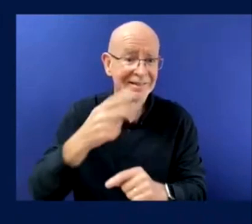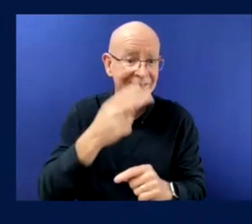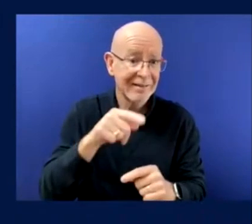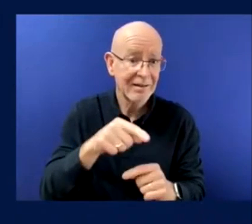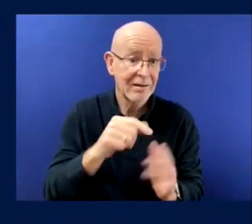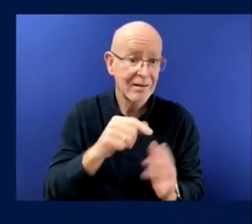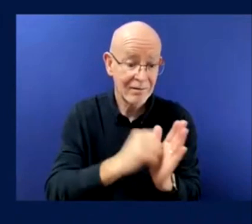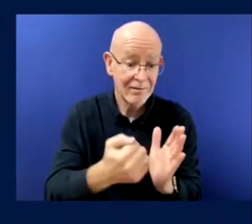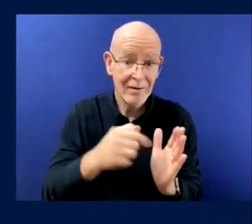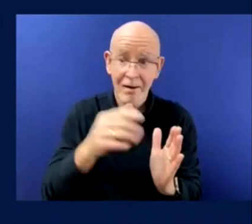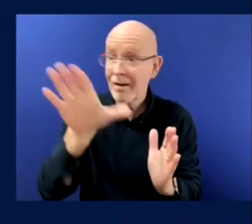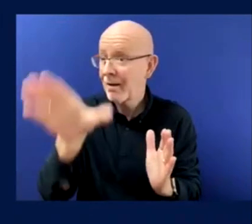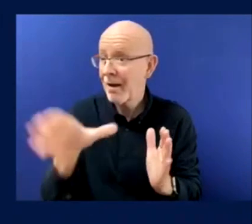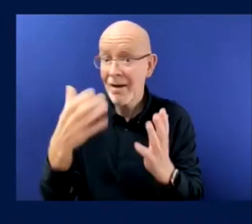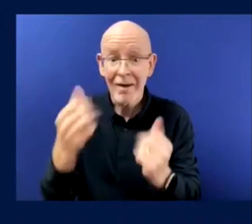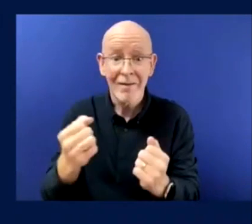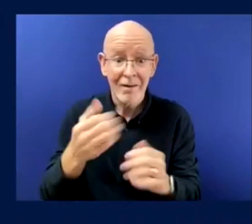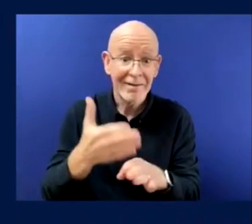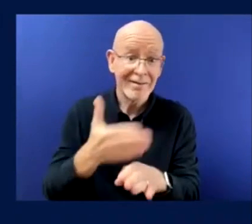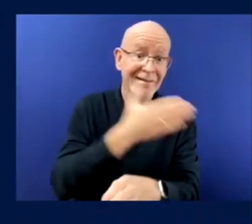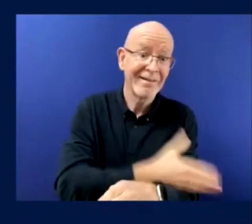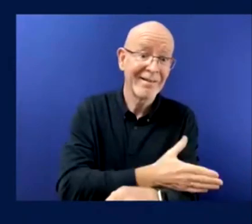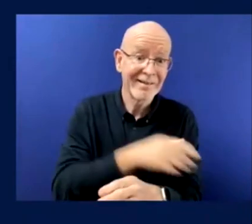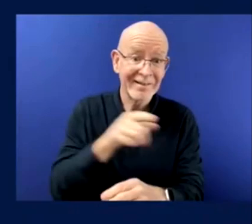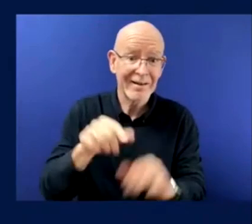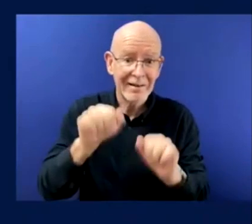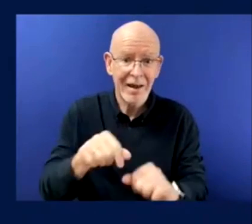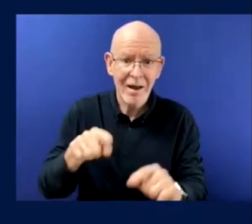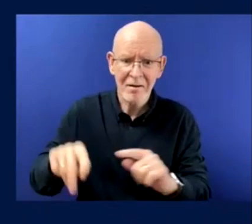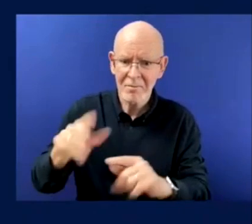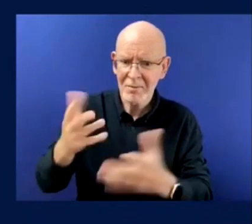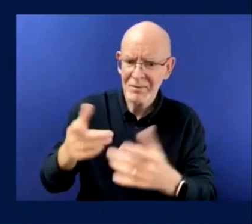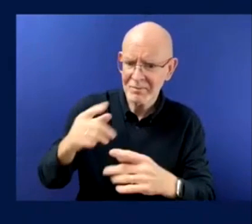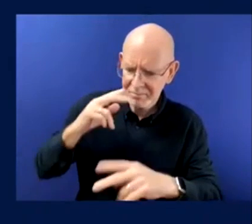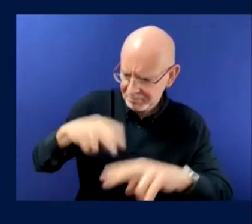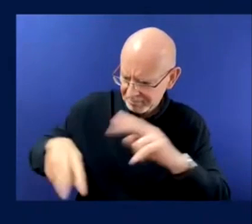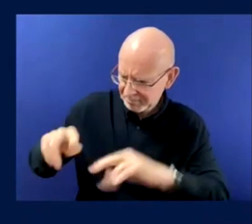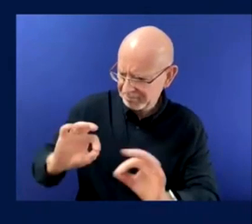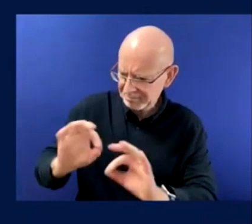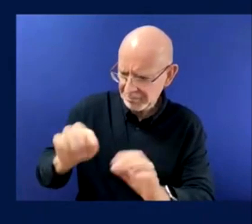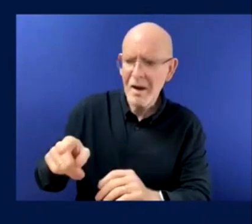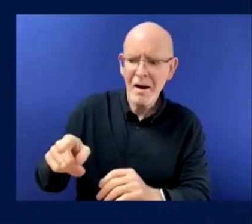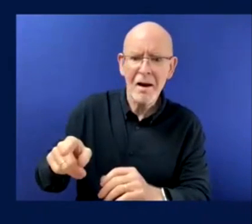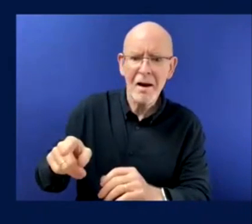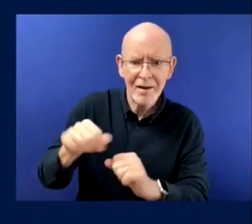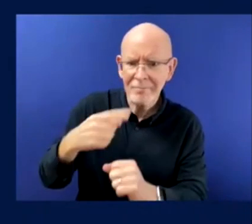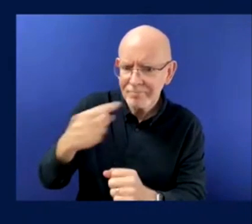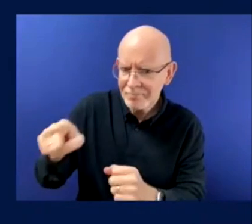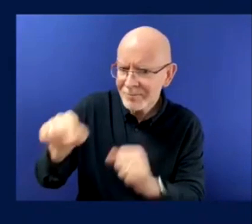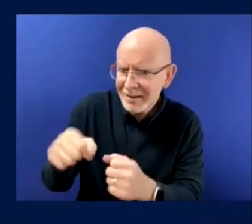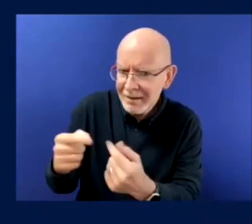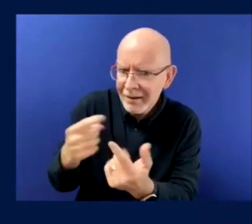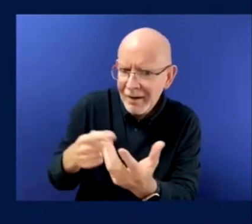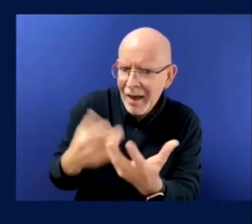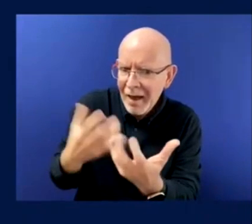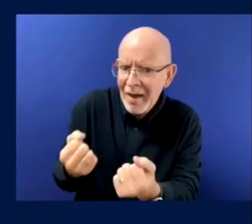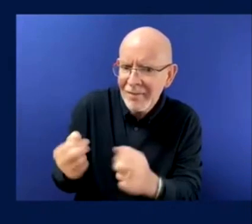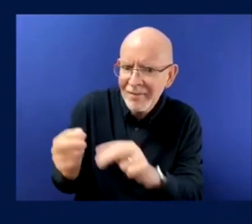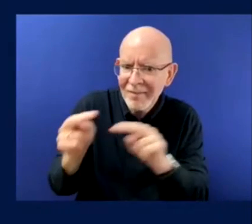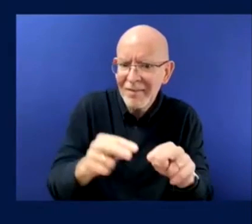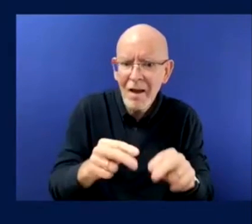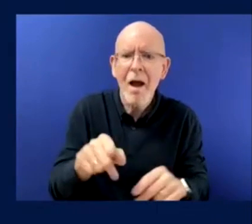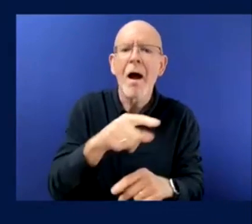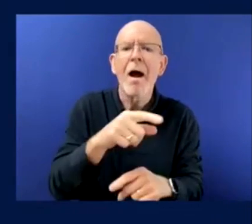the club across the website, in club media, and as well as any work with the Disabled Supporters Associations that